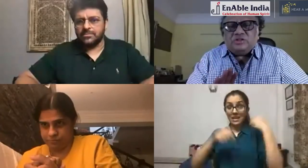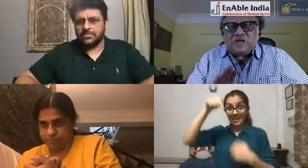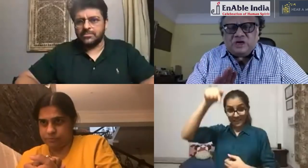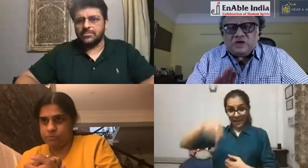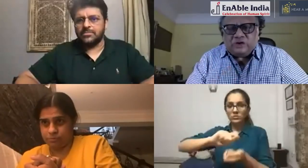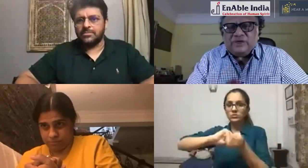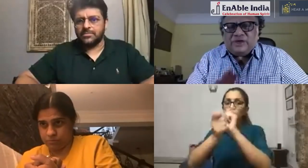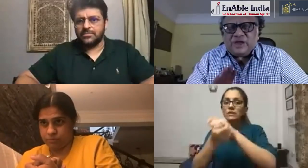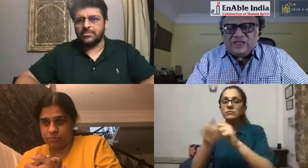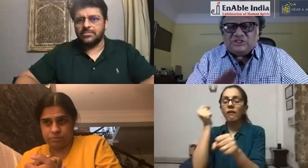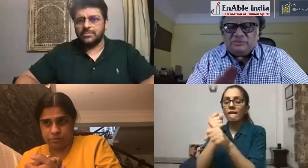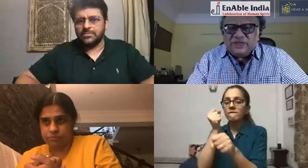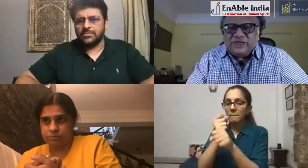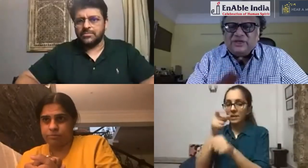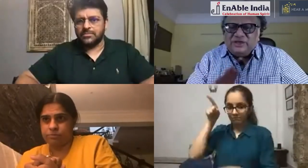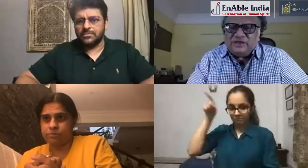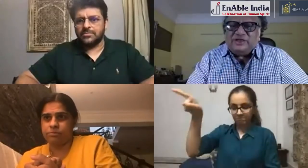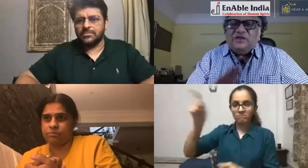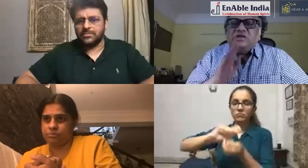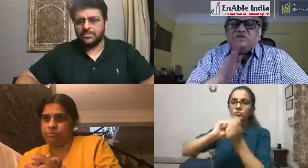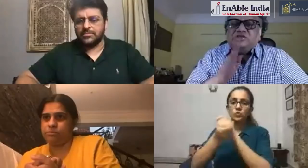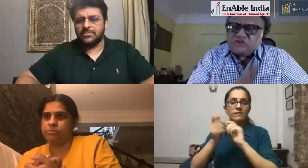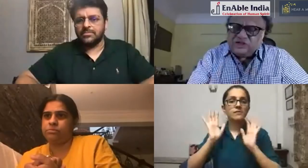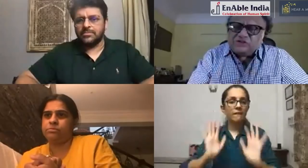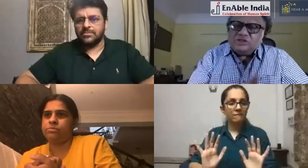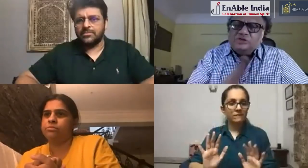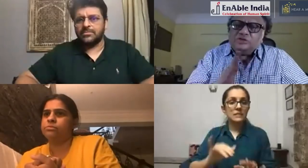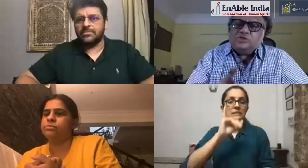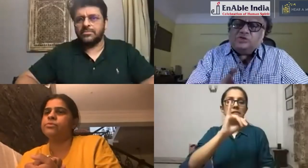Now the government has made it